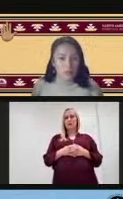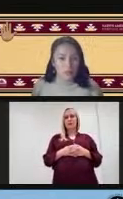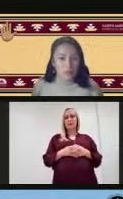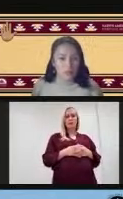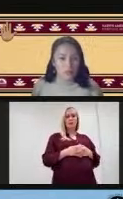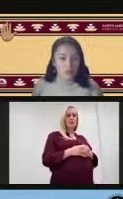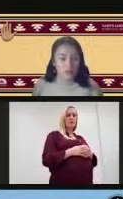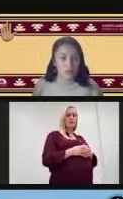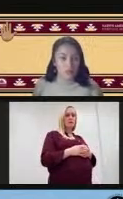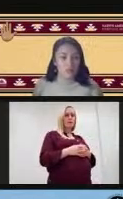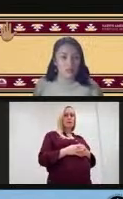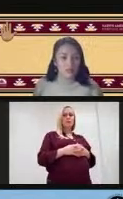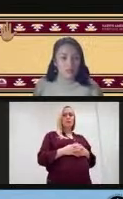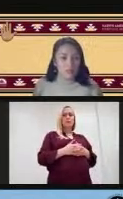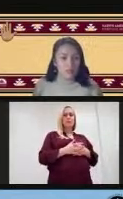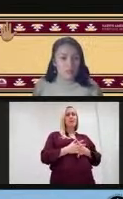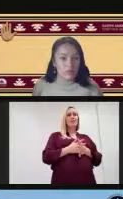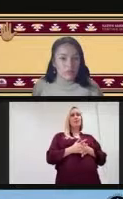All right, other